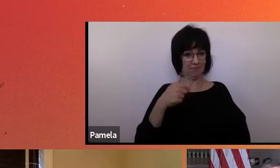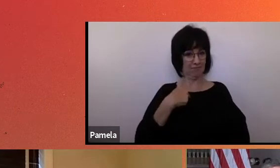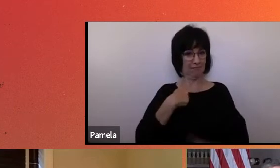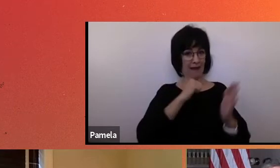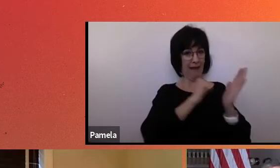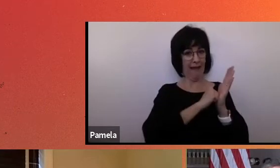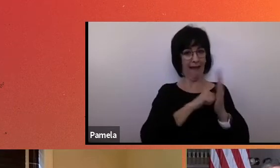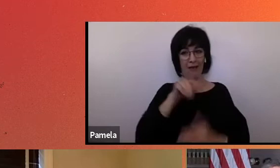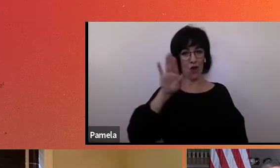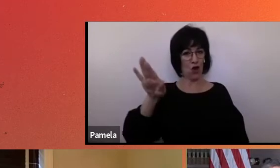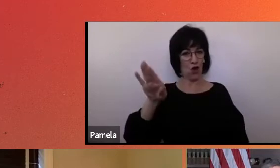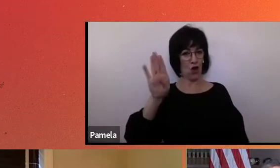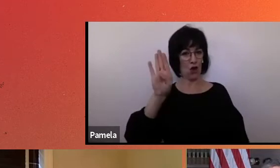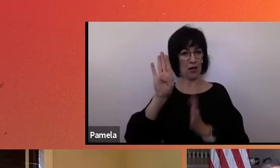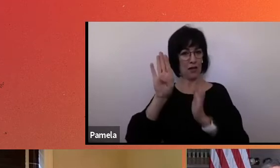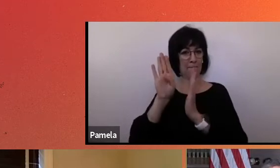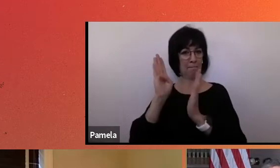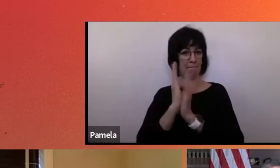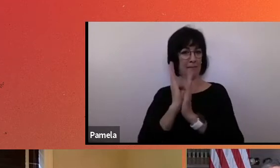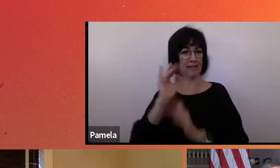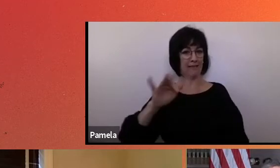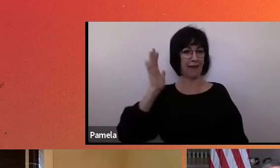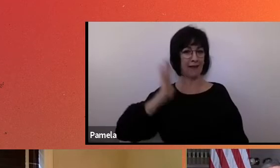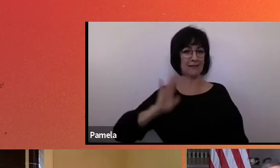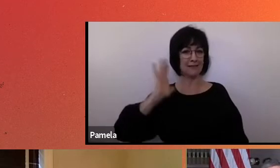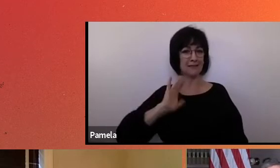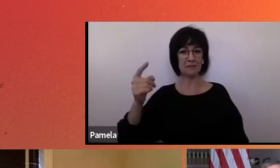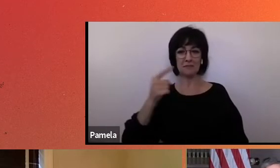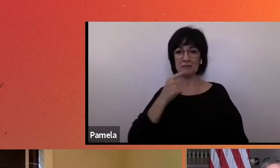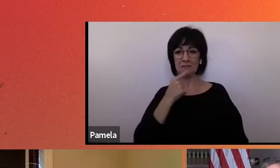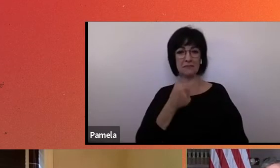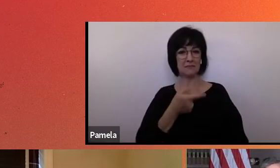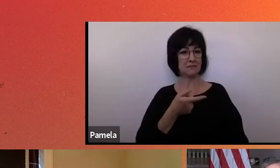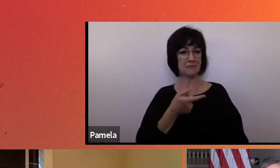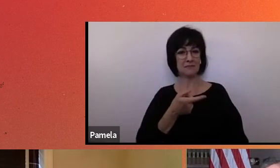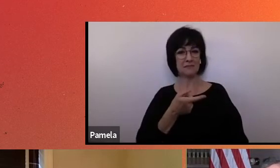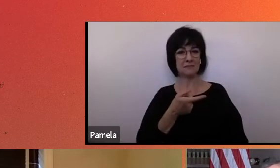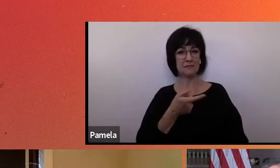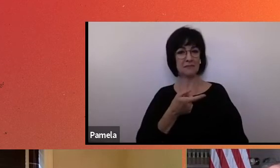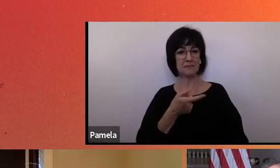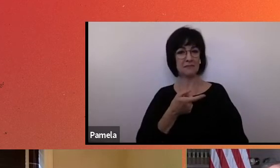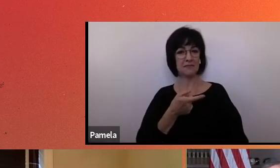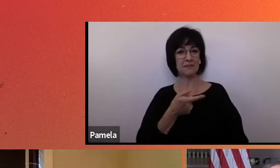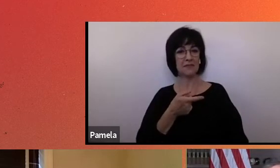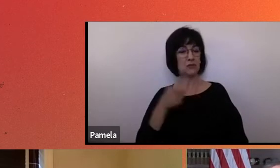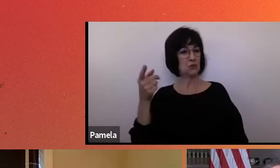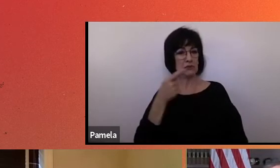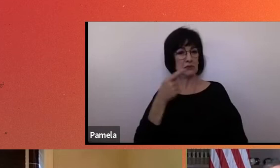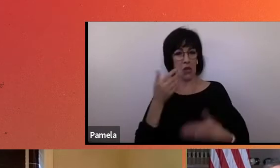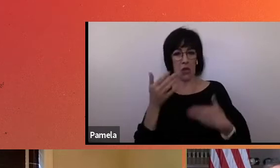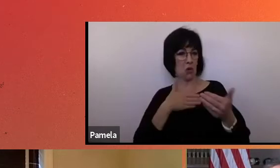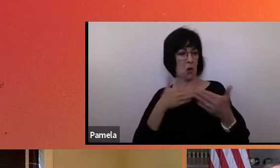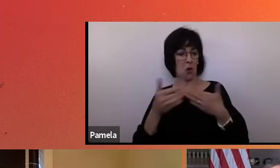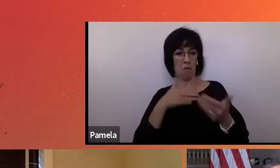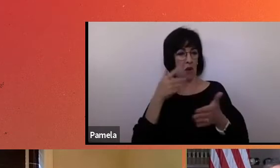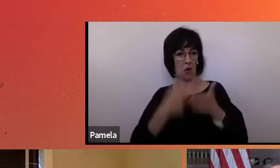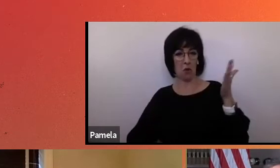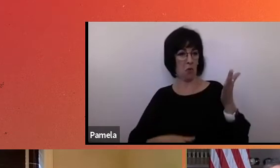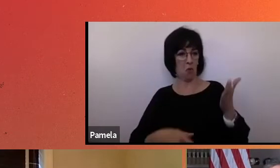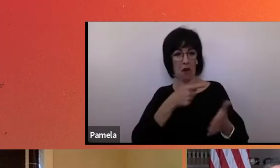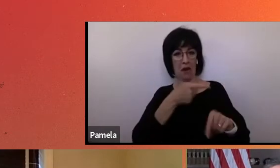made a B in. So she told me that no matter what I did, I would never be able to make anything more than a B in her class. But, you